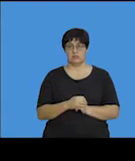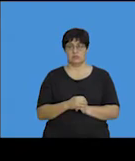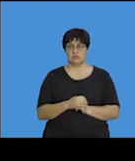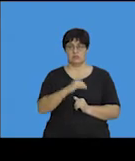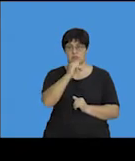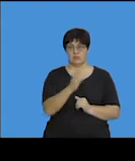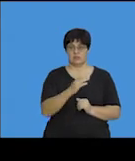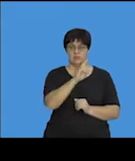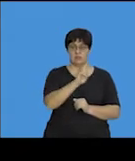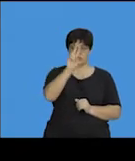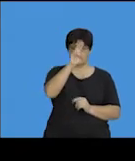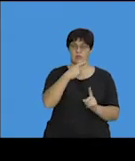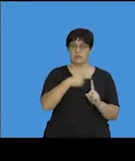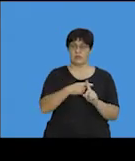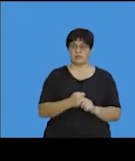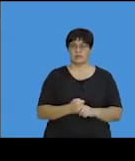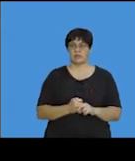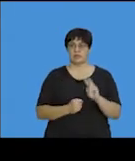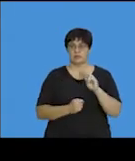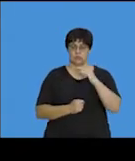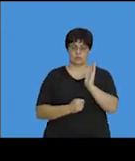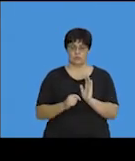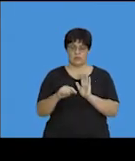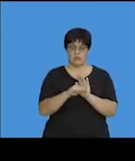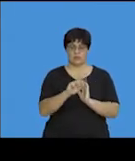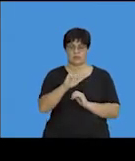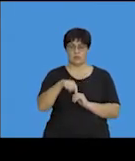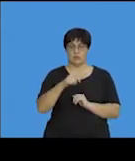remember, also minus 9,8.